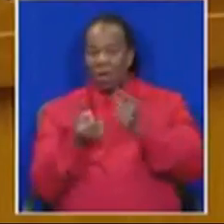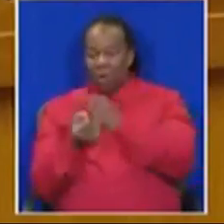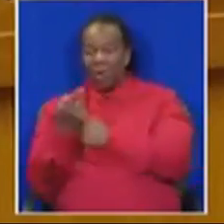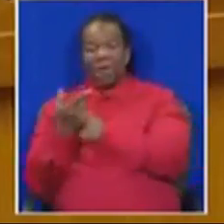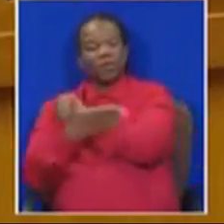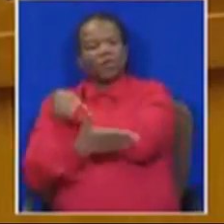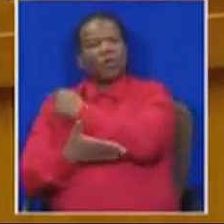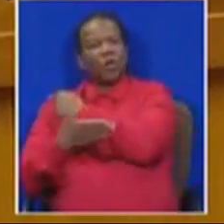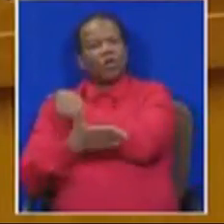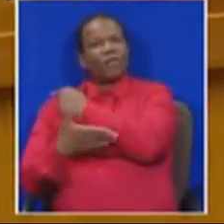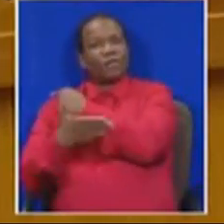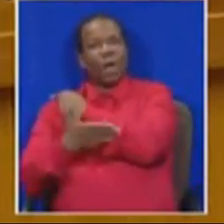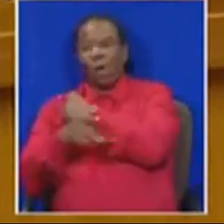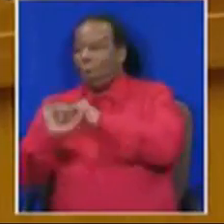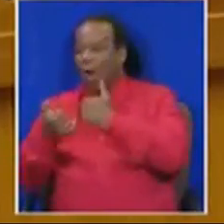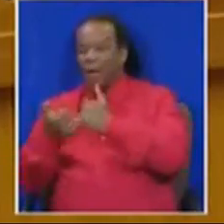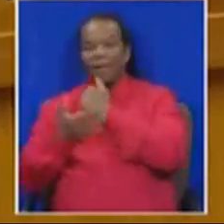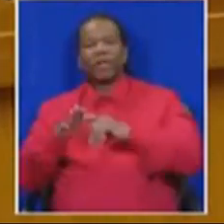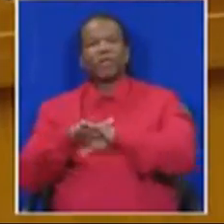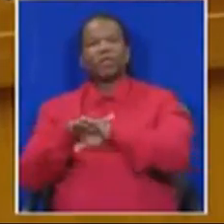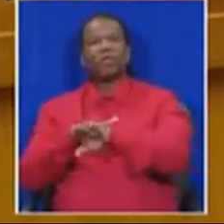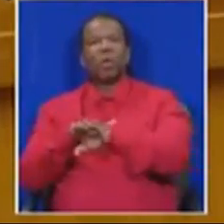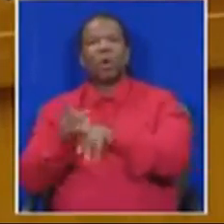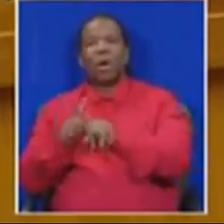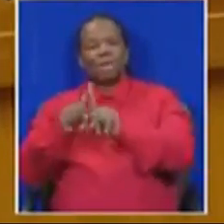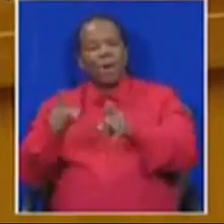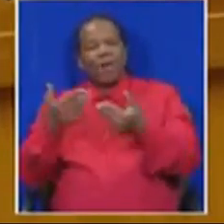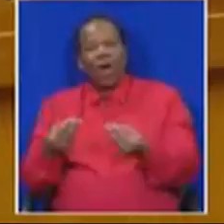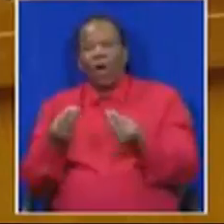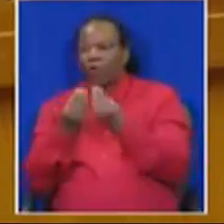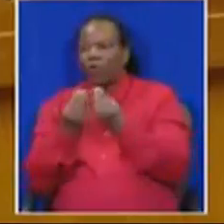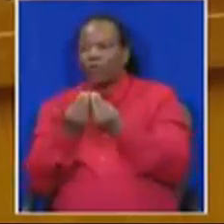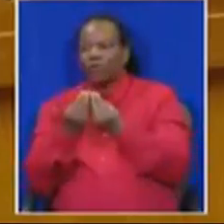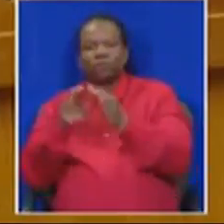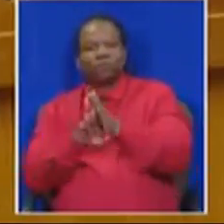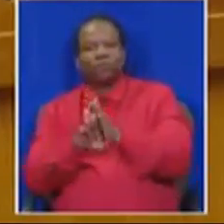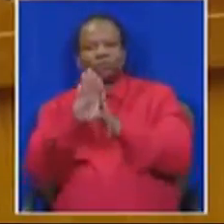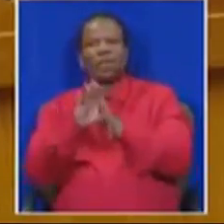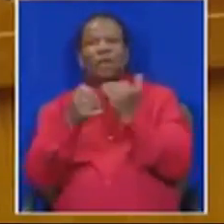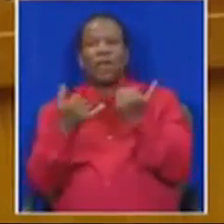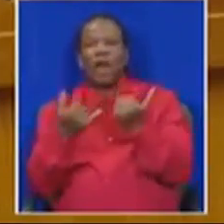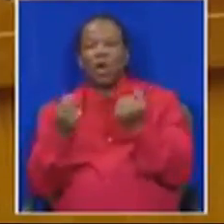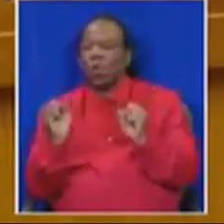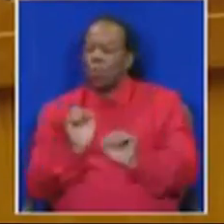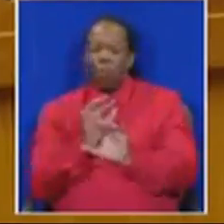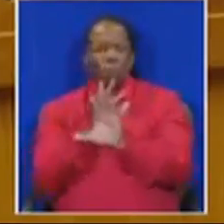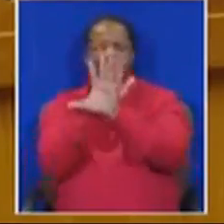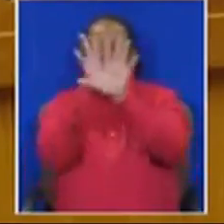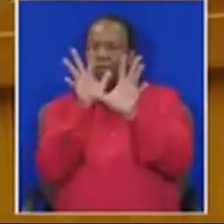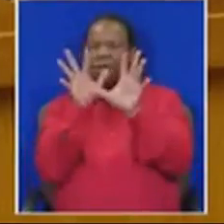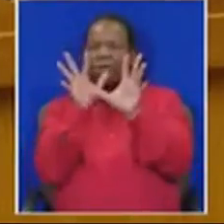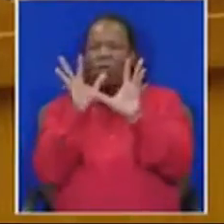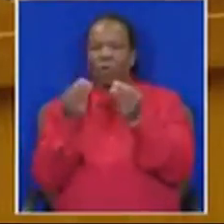us, because a new dawn is upon us and a wonderful dawn has arrived.